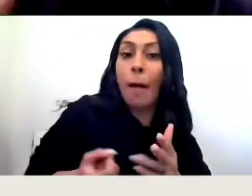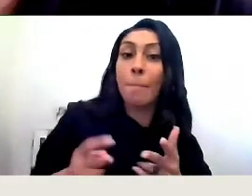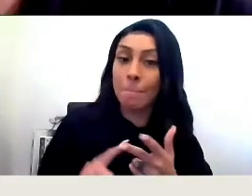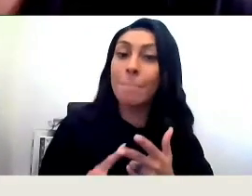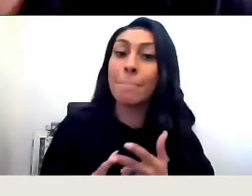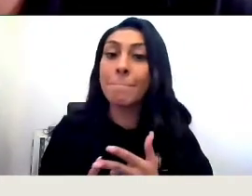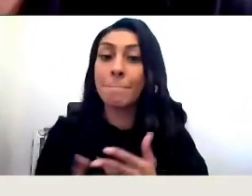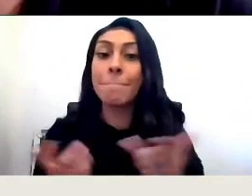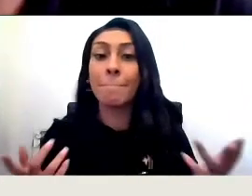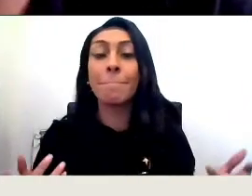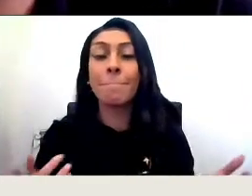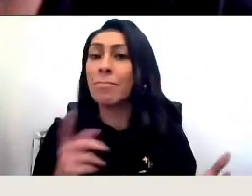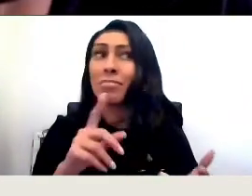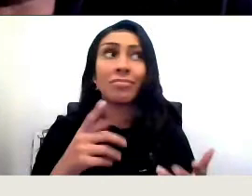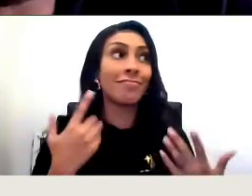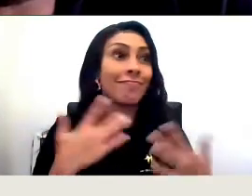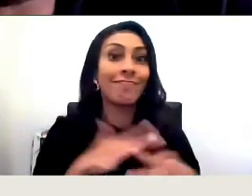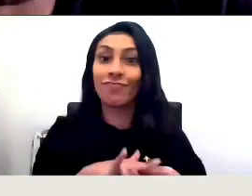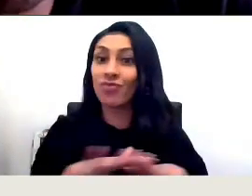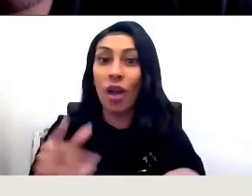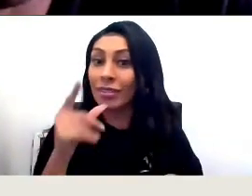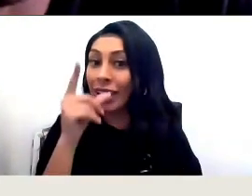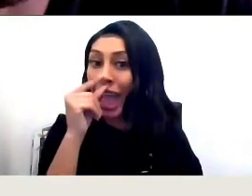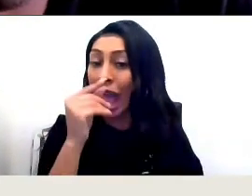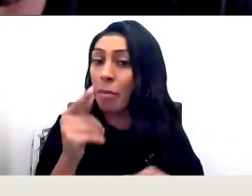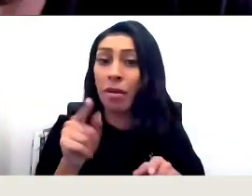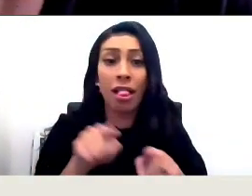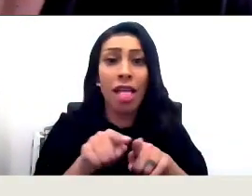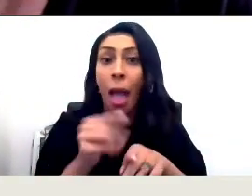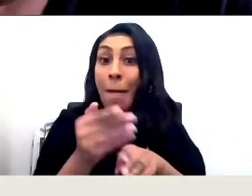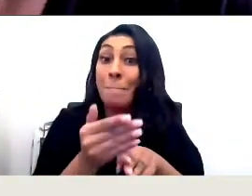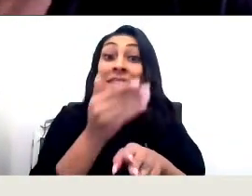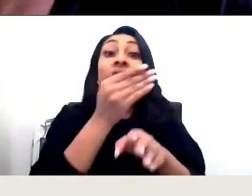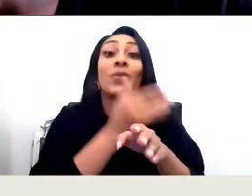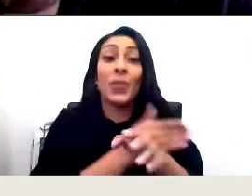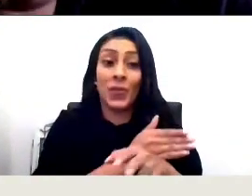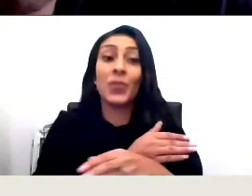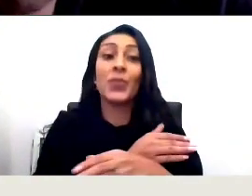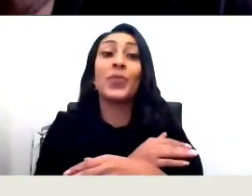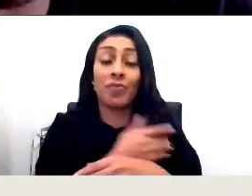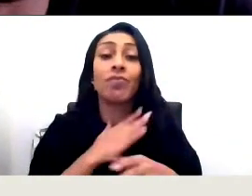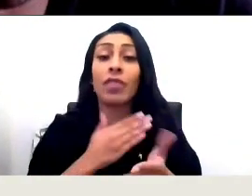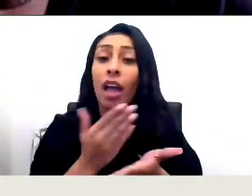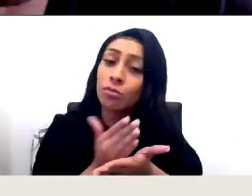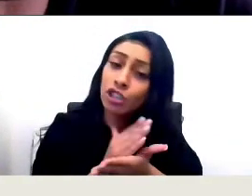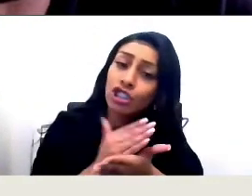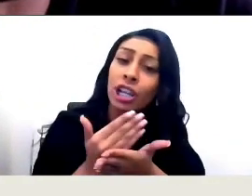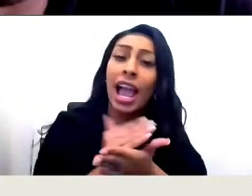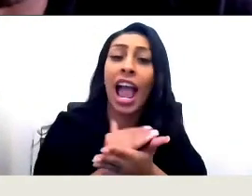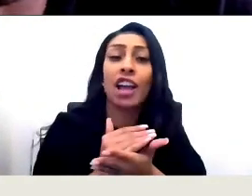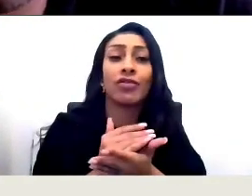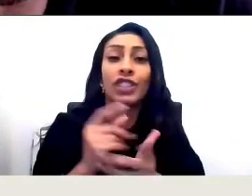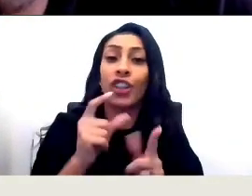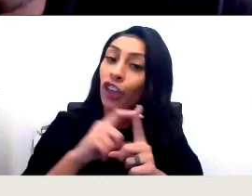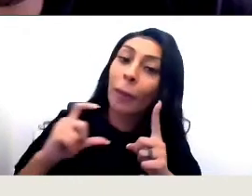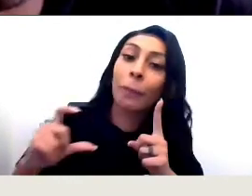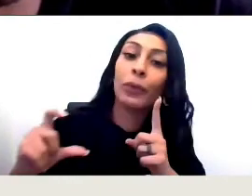to in a way that they are used to. So really, I mean, I'm chairing the committee at the moment, and I mean,